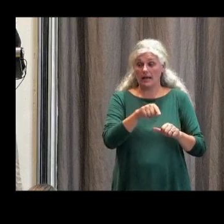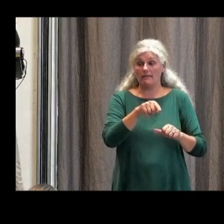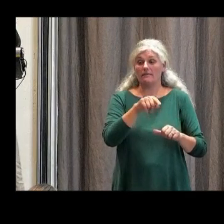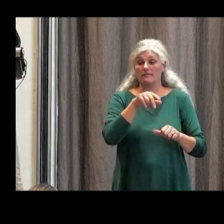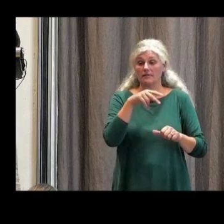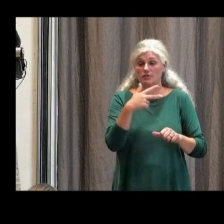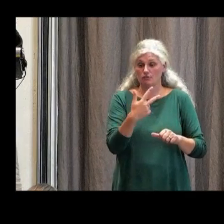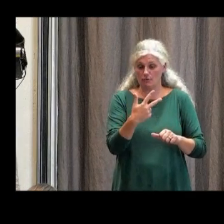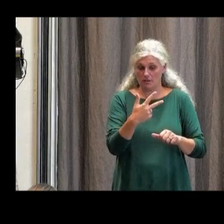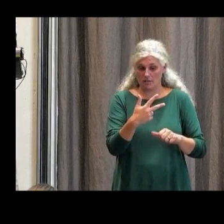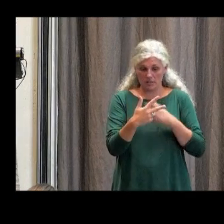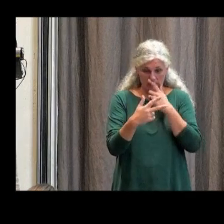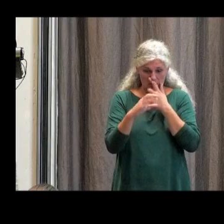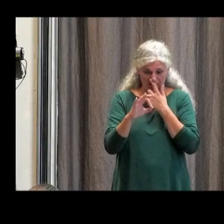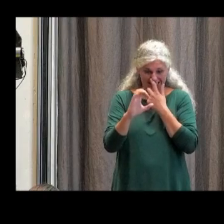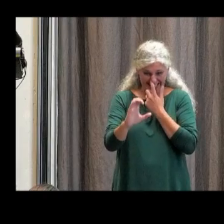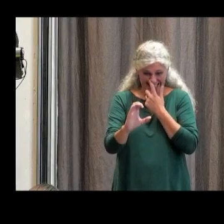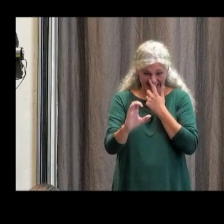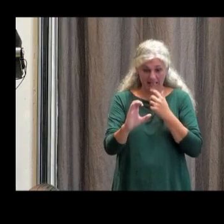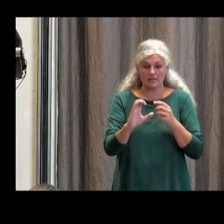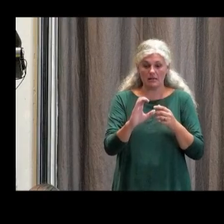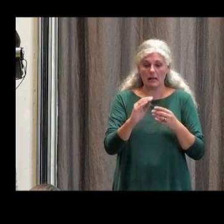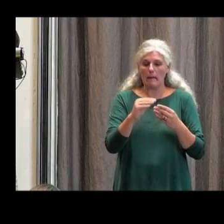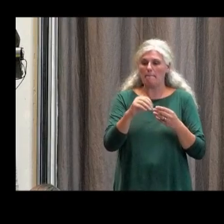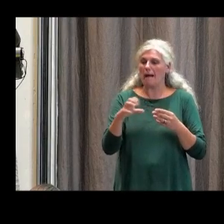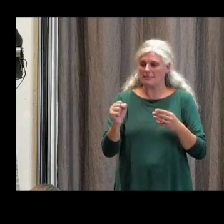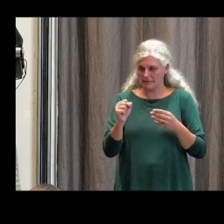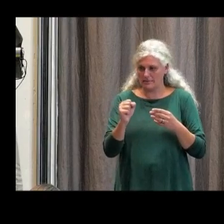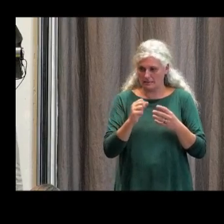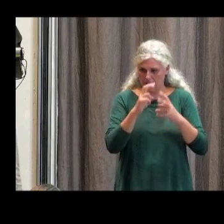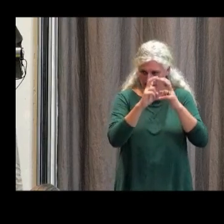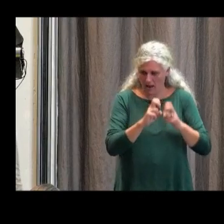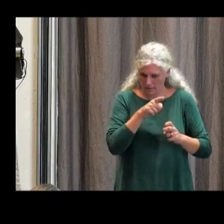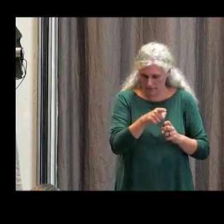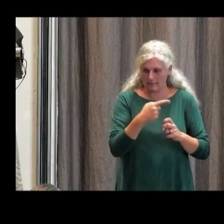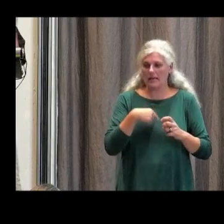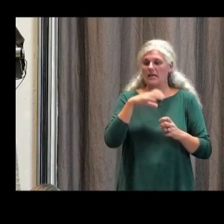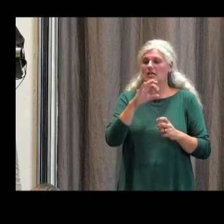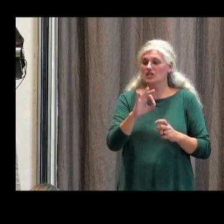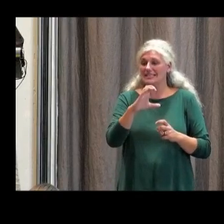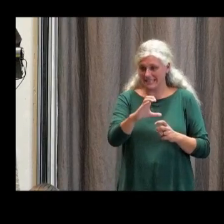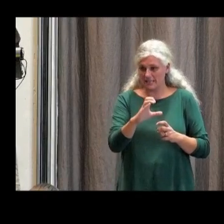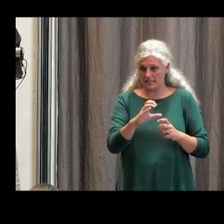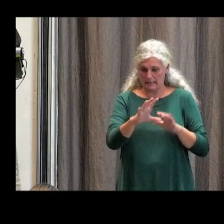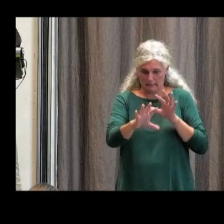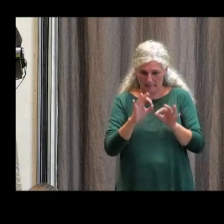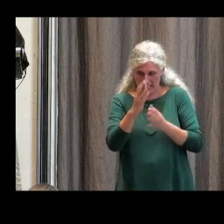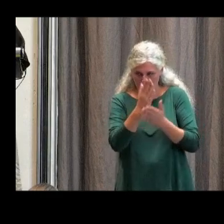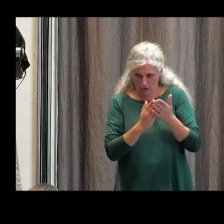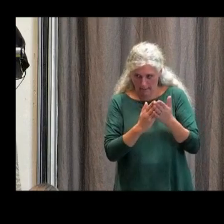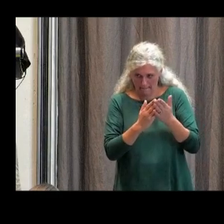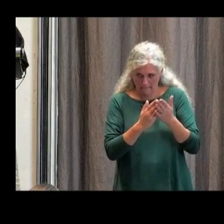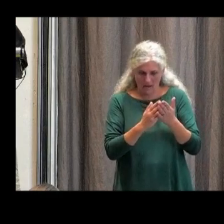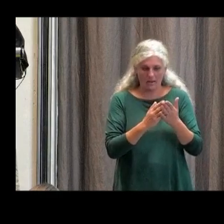spec. And what they did was, as that sample was coming out of the GC, they diverted some of it